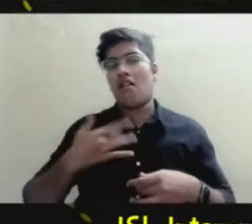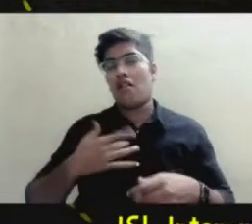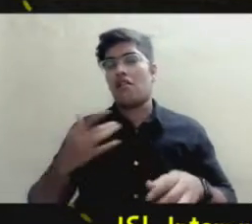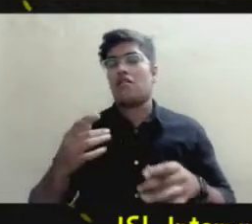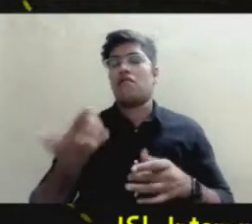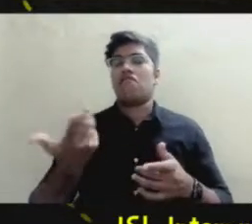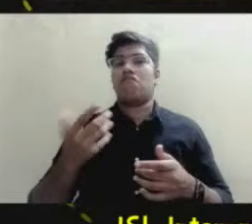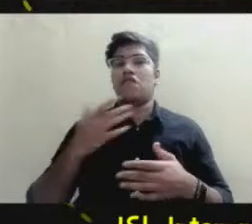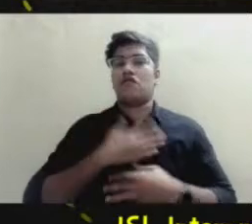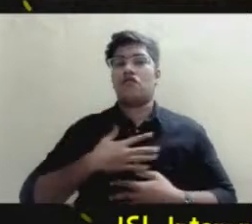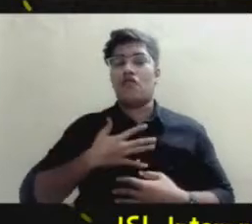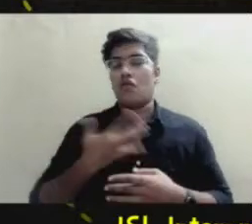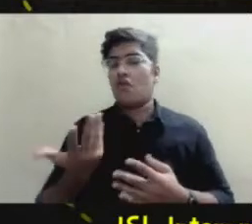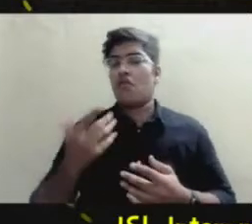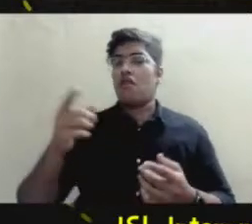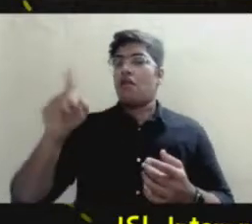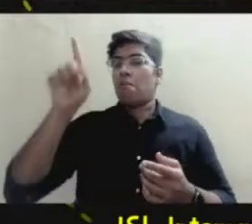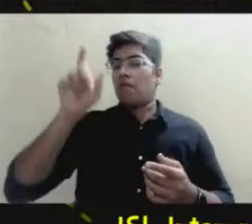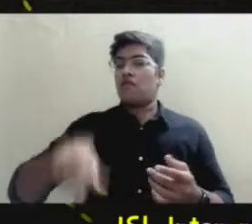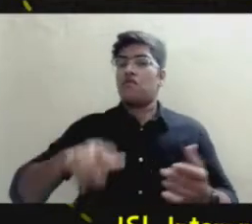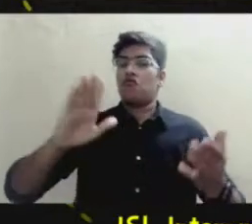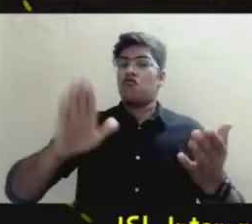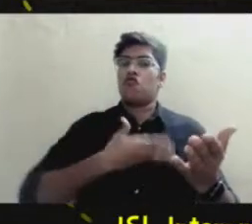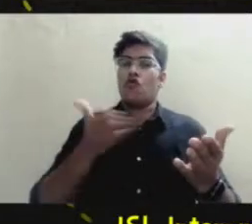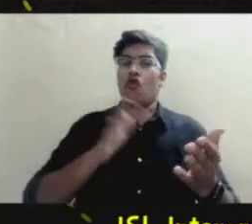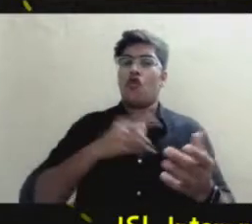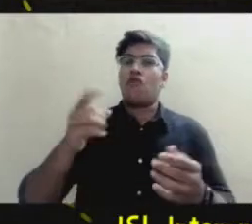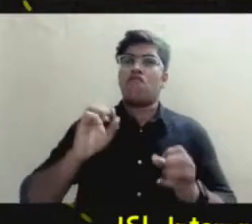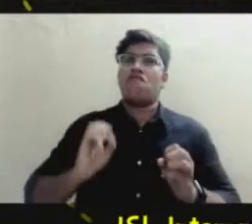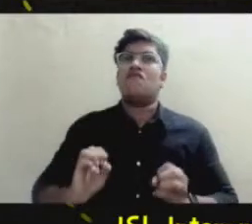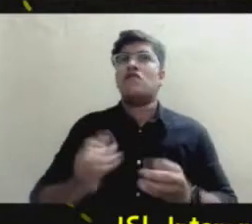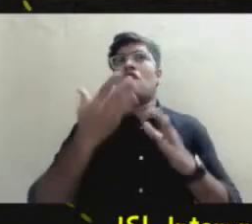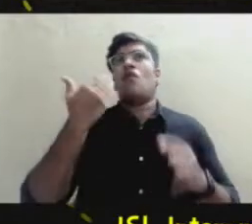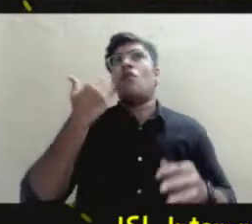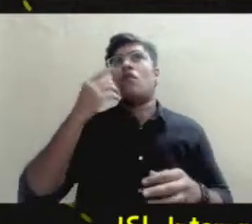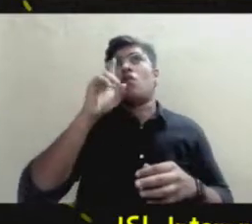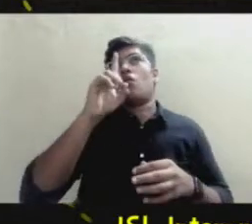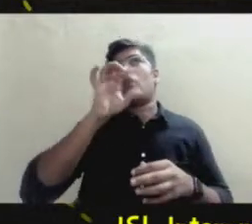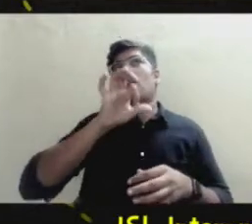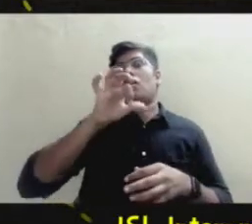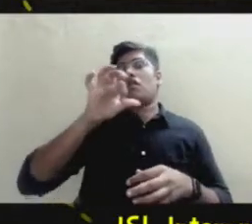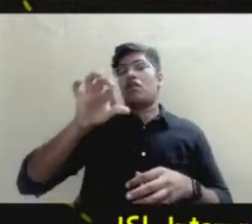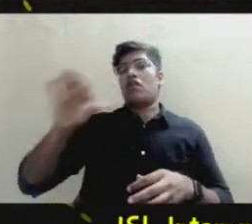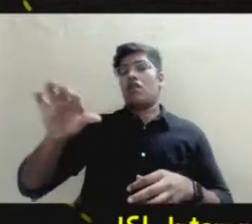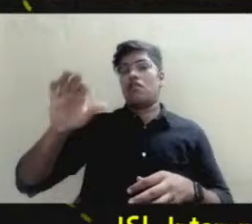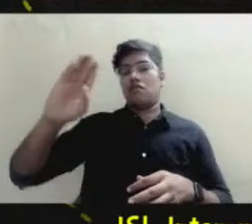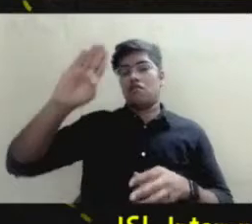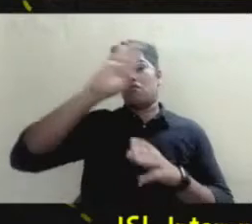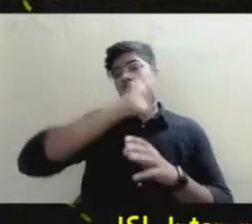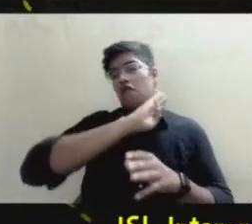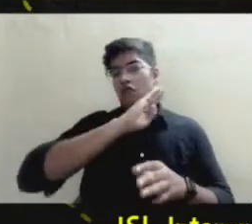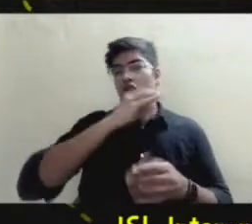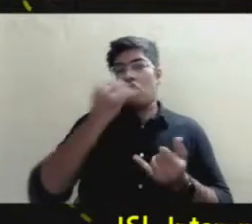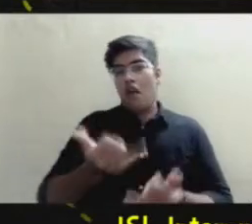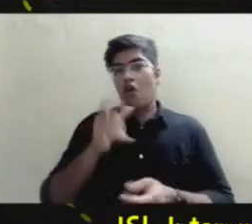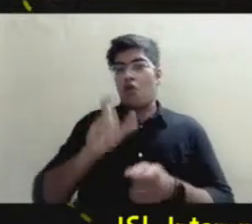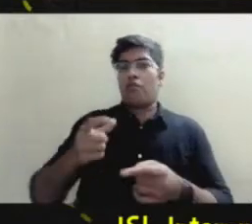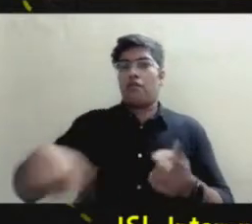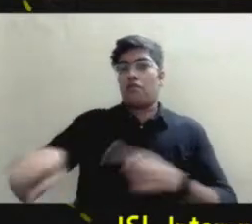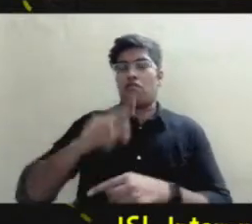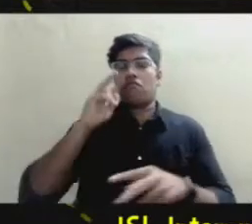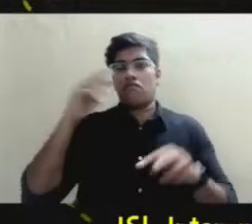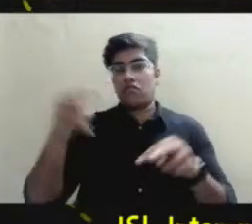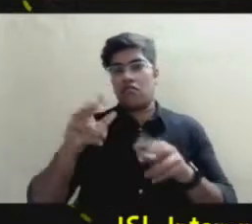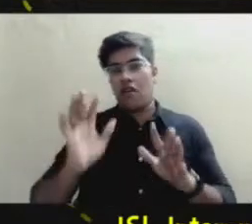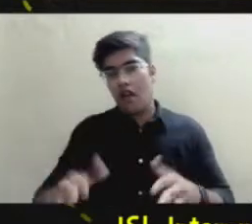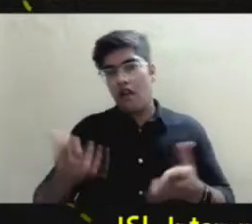thrilled that a song that was launched in 1999 is still doing the rounds with